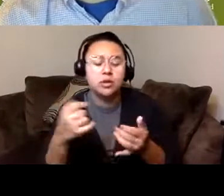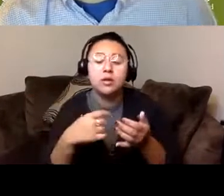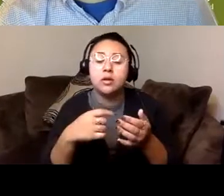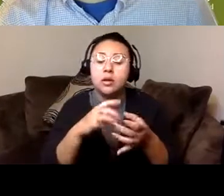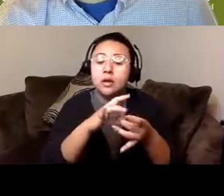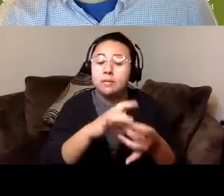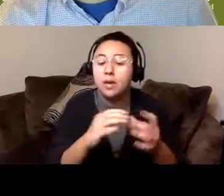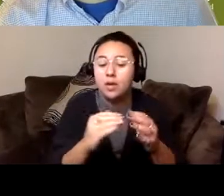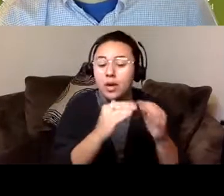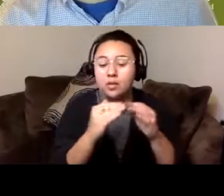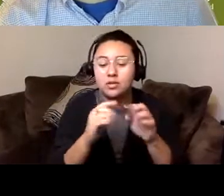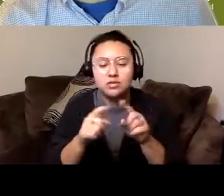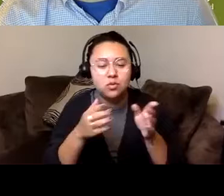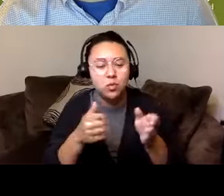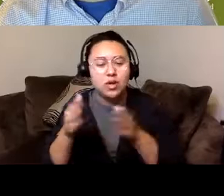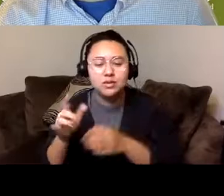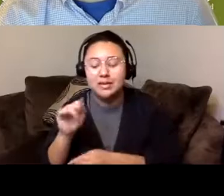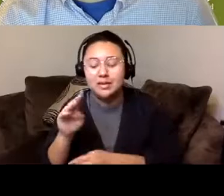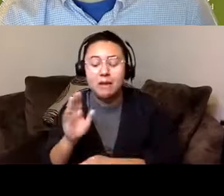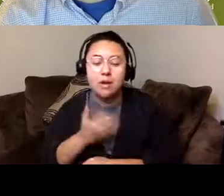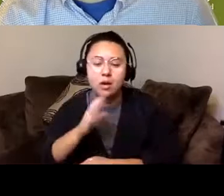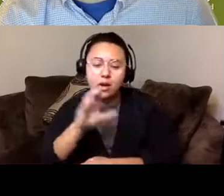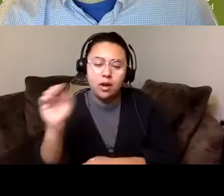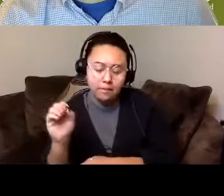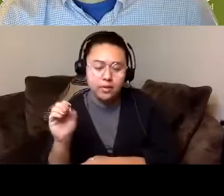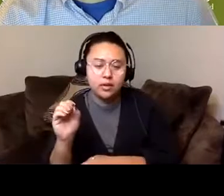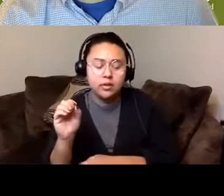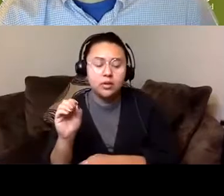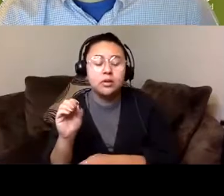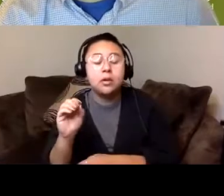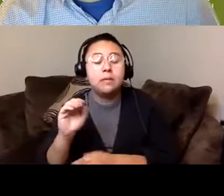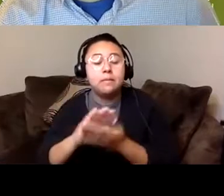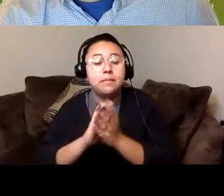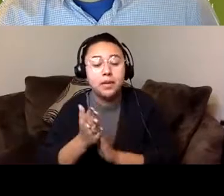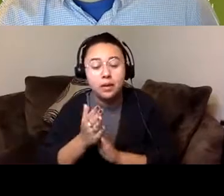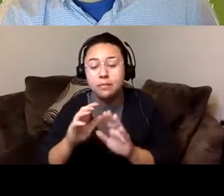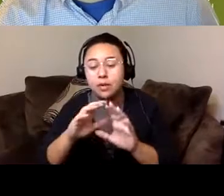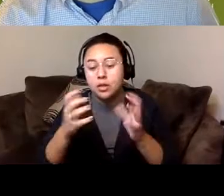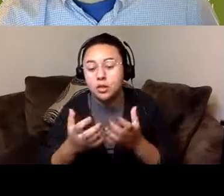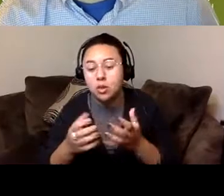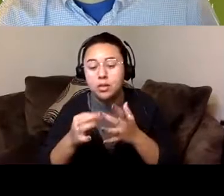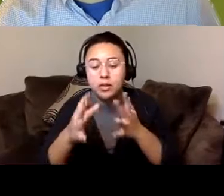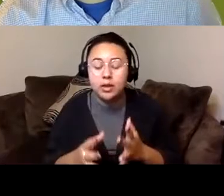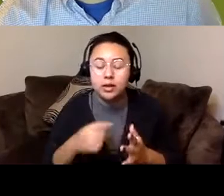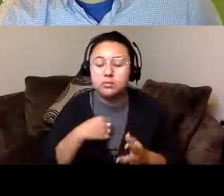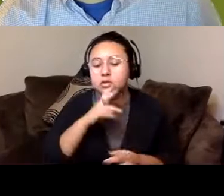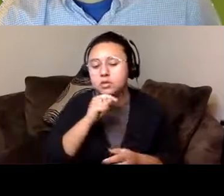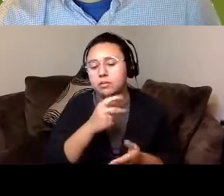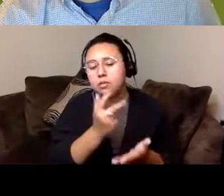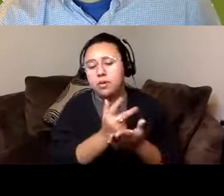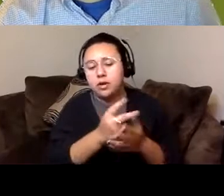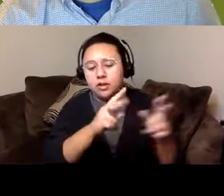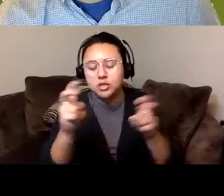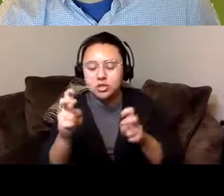and about different ways that Lime has innovated in this space to be a global leader in addressing parking issues, equity, and accessibility